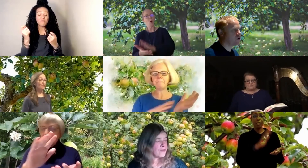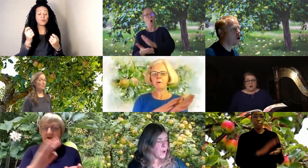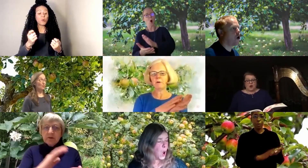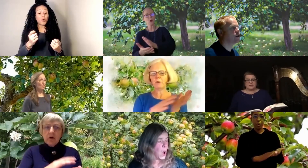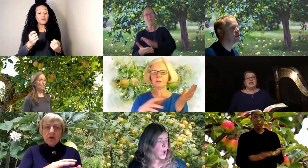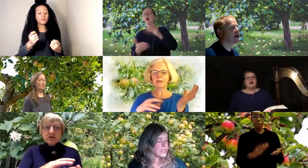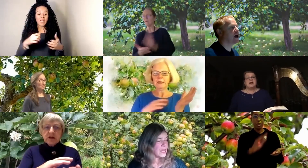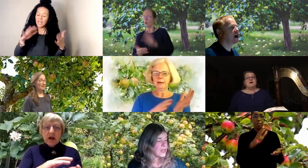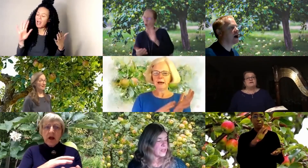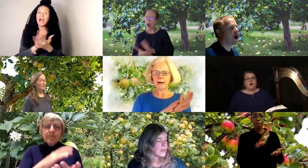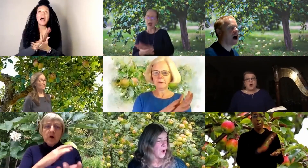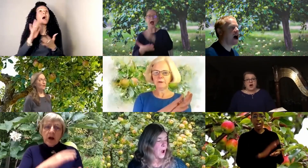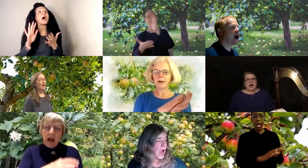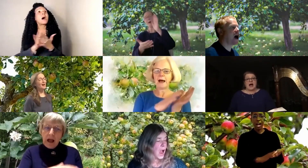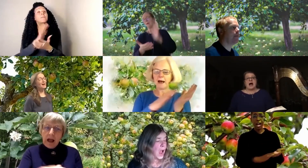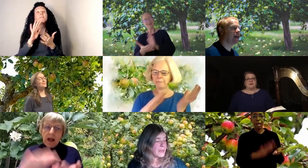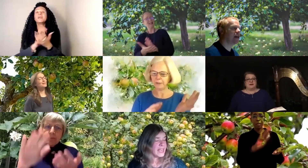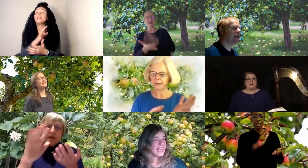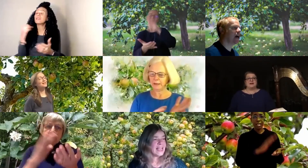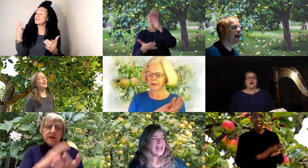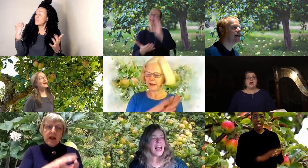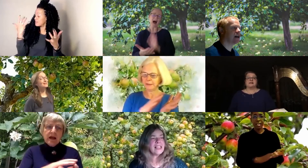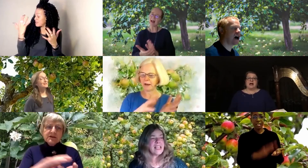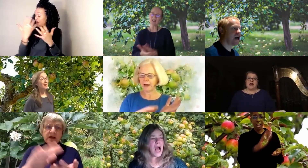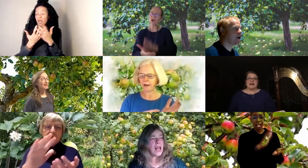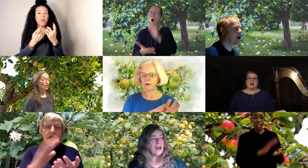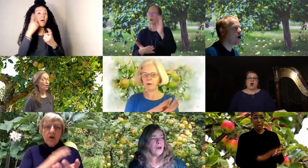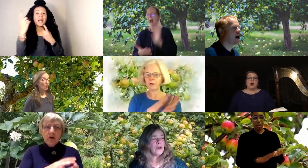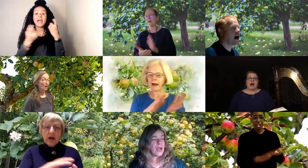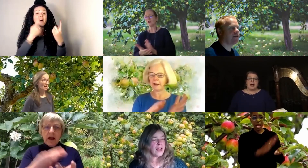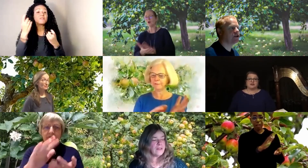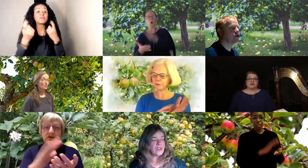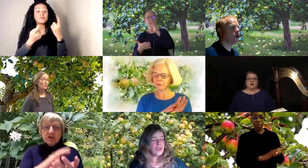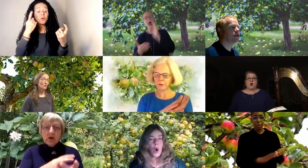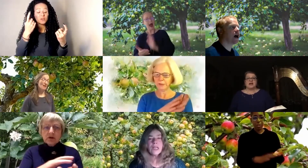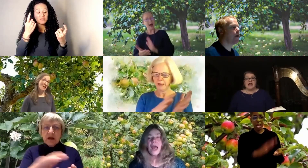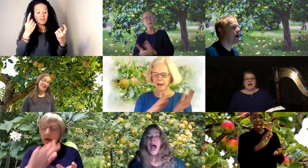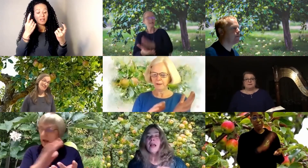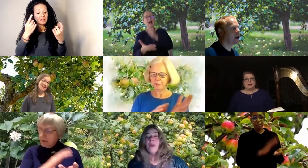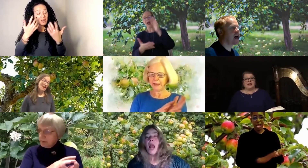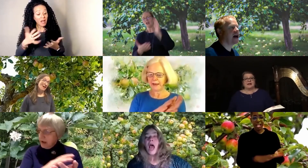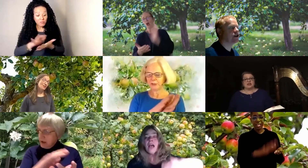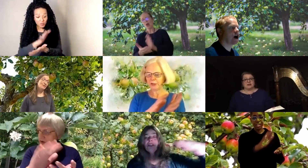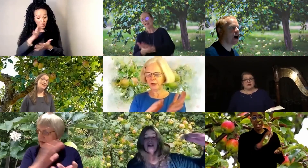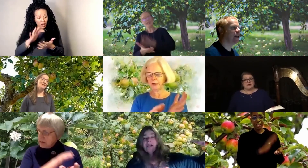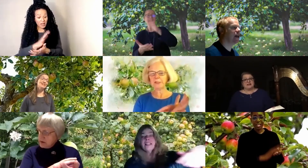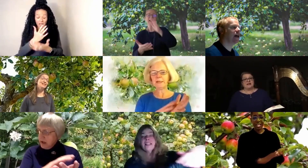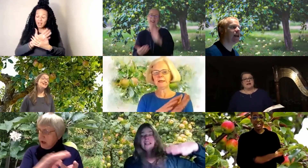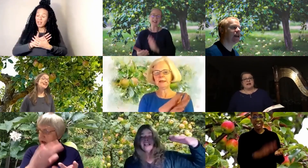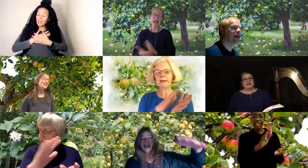have bought. For happiness I long have sought, and